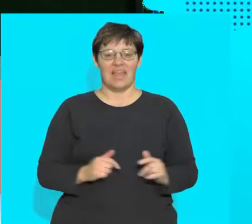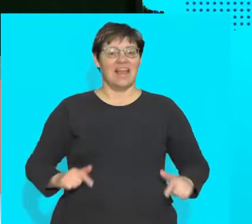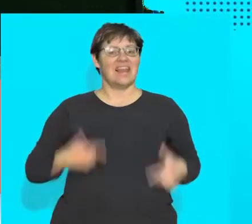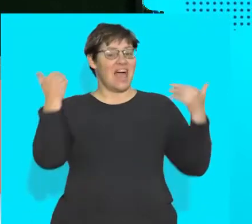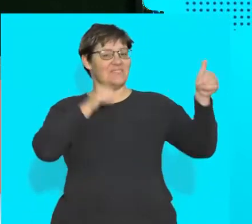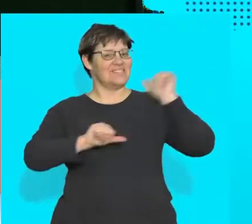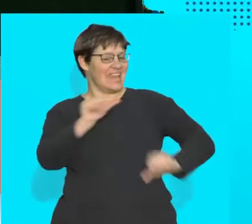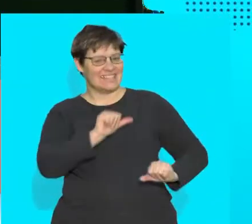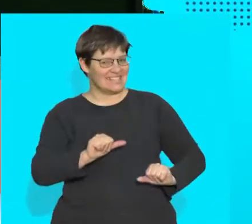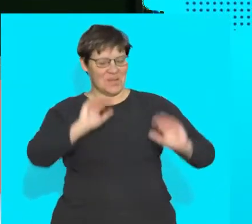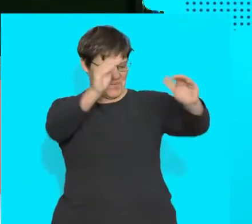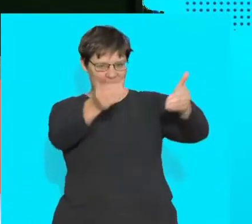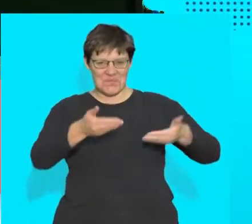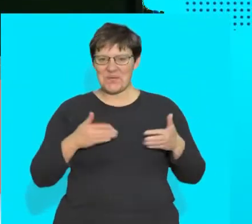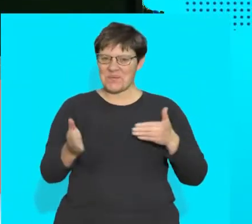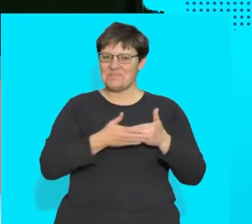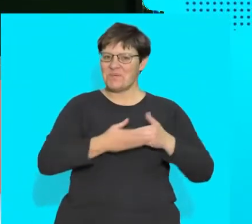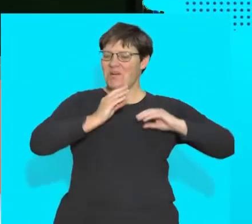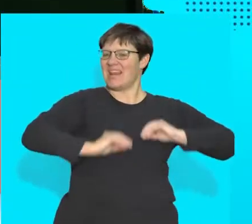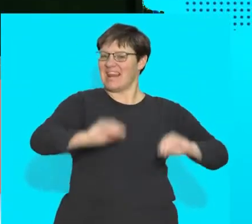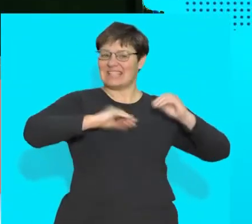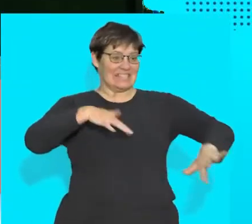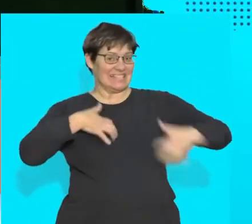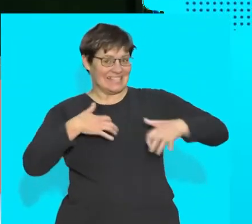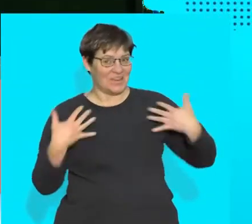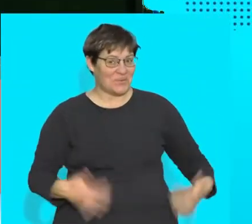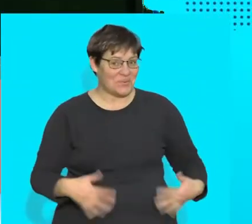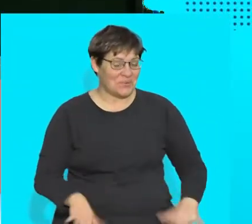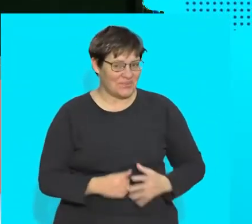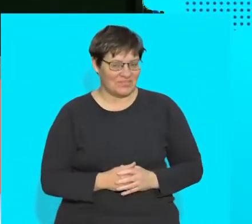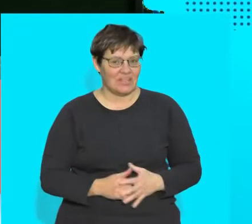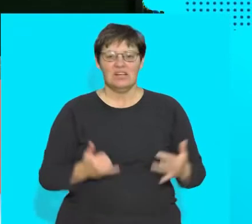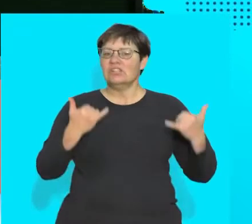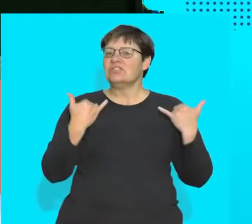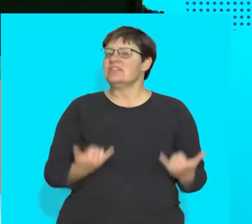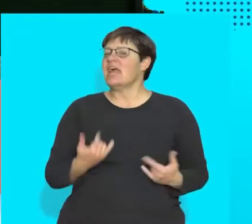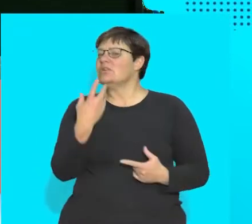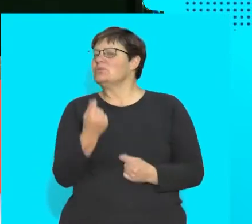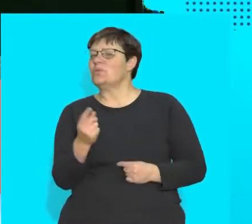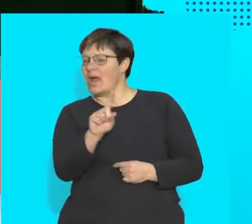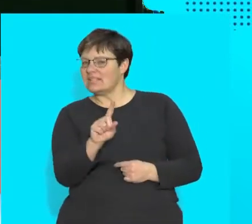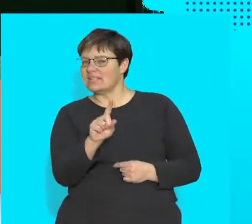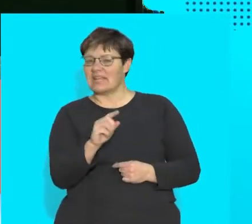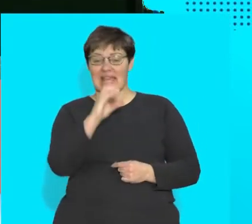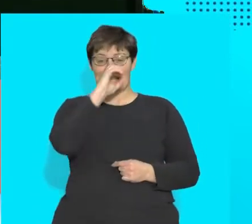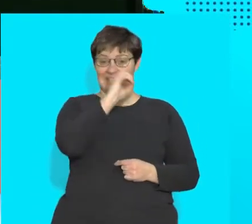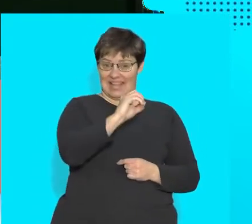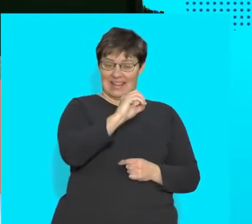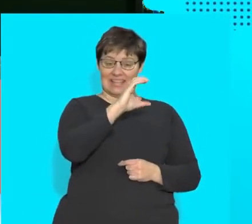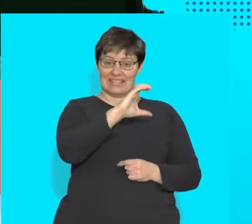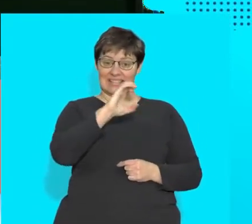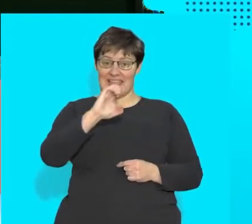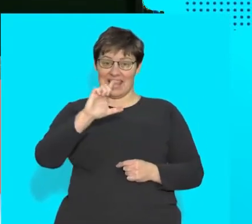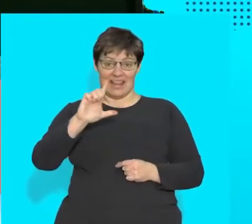Welcome, Life Sciences. Welcome to another exciting life science lesson. We are going to recap the